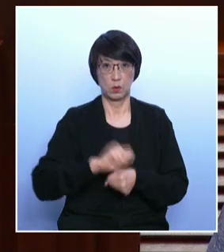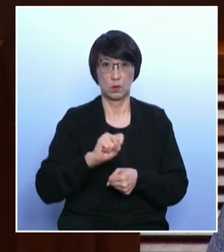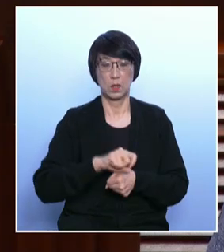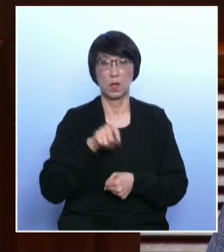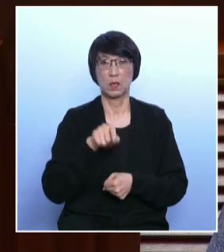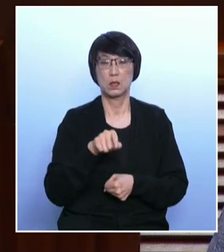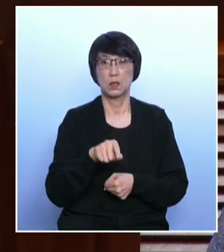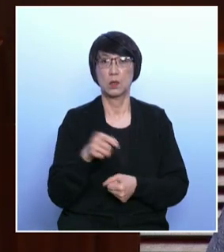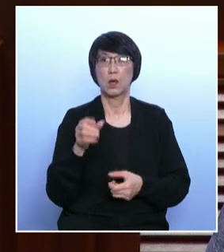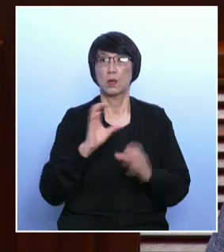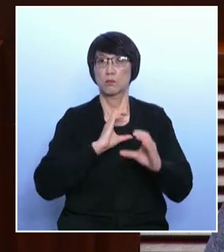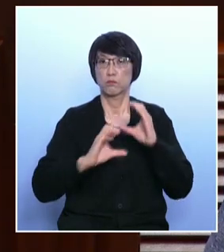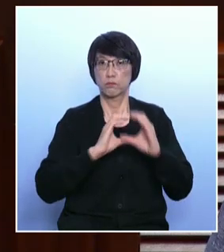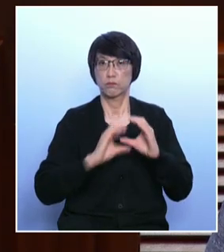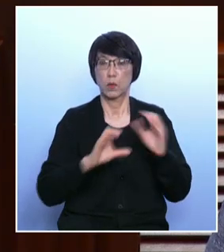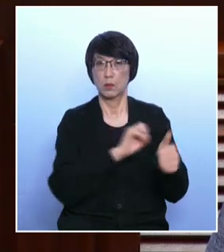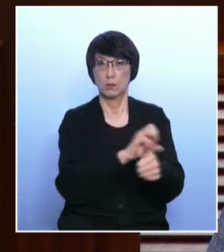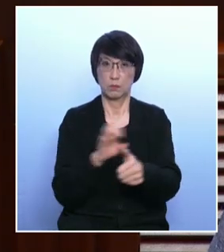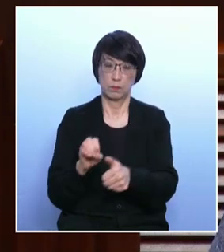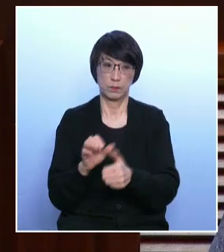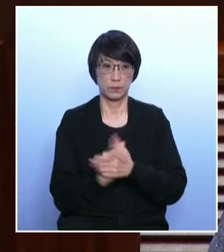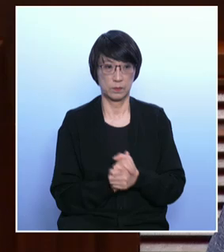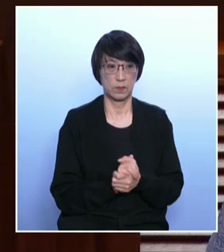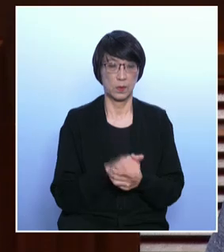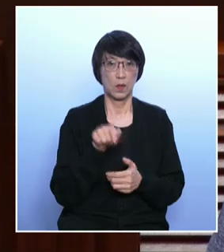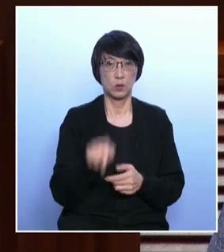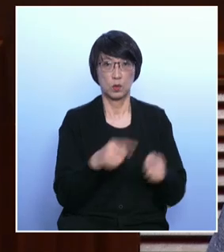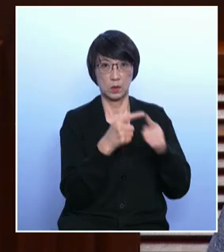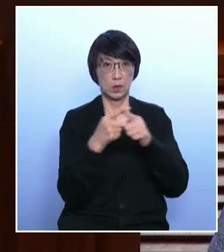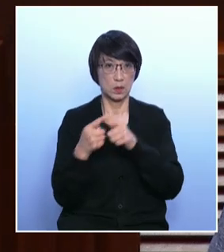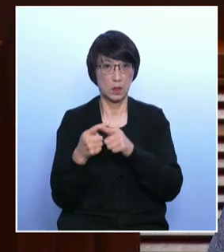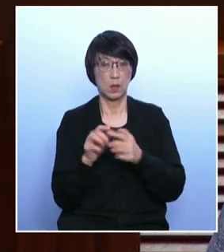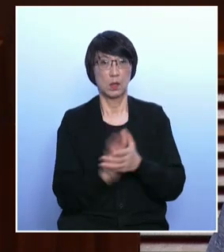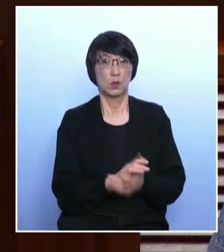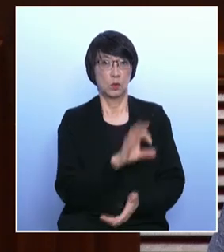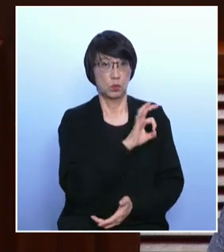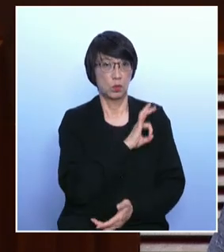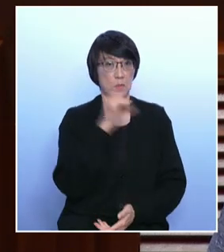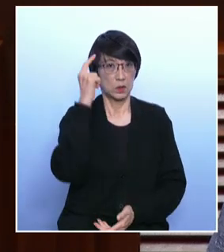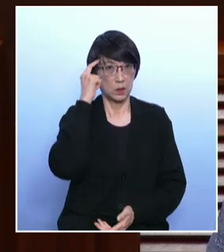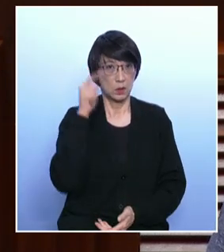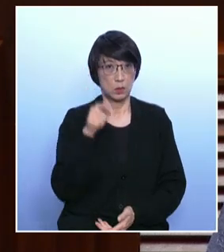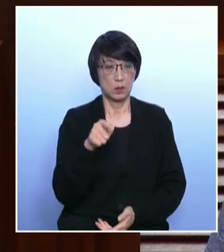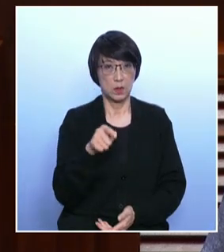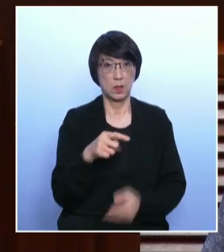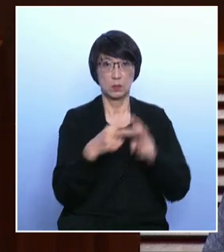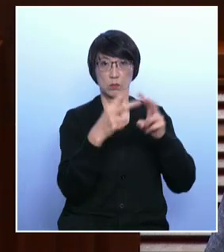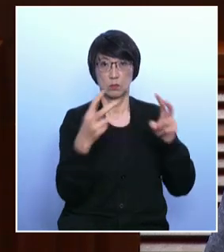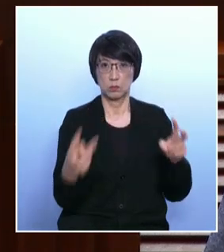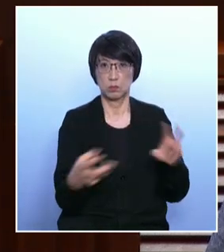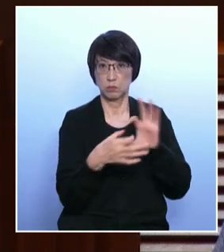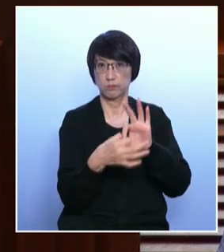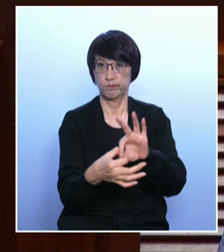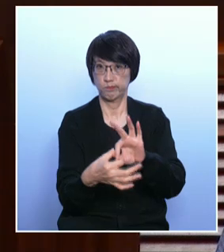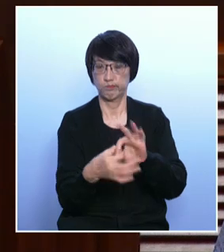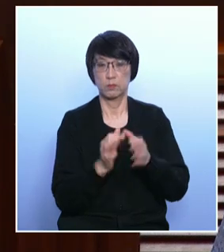I'd like to know how you will enhance communication and consultation with local residents so the